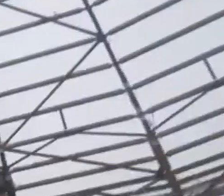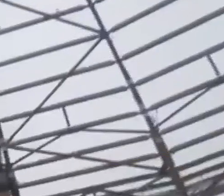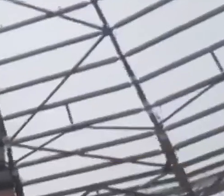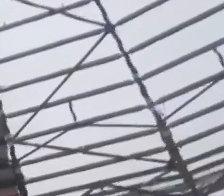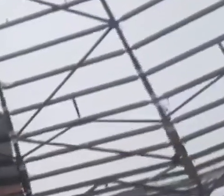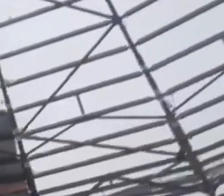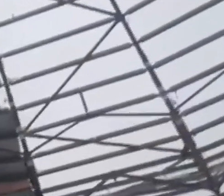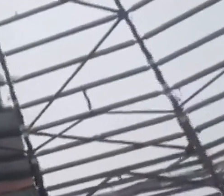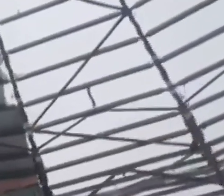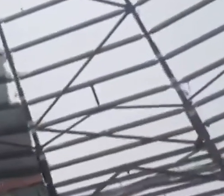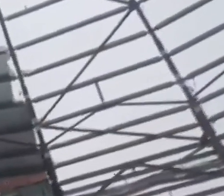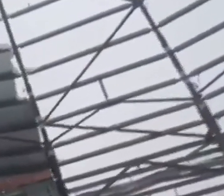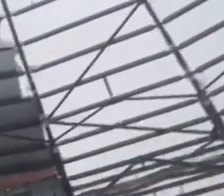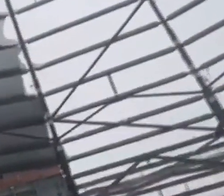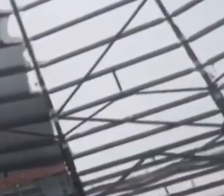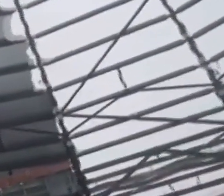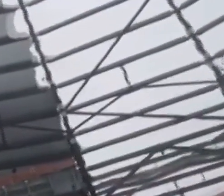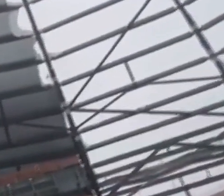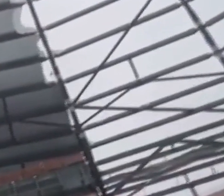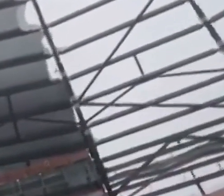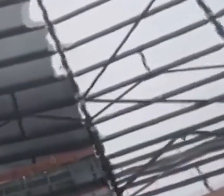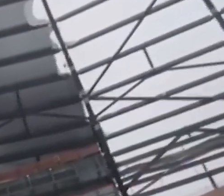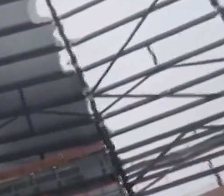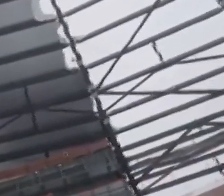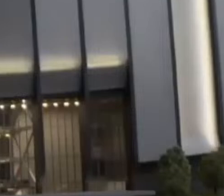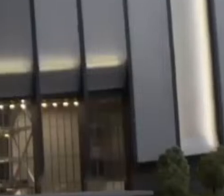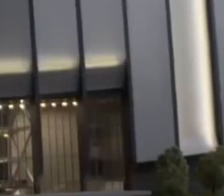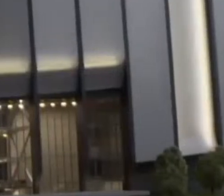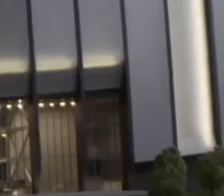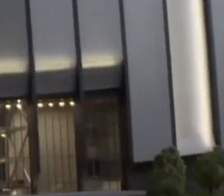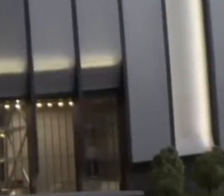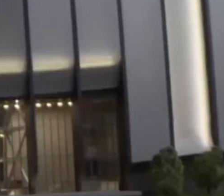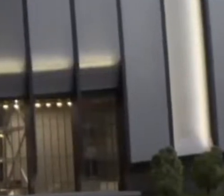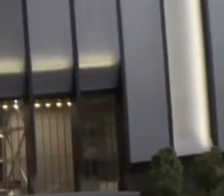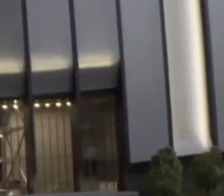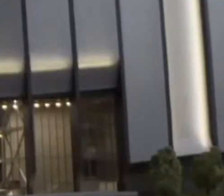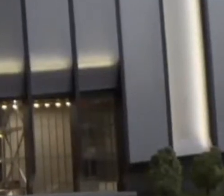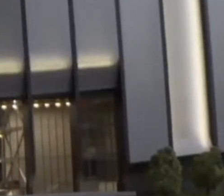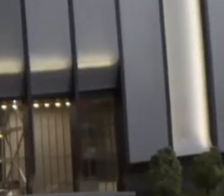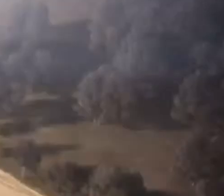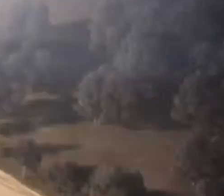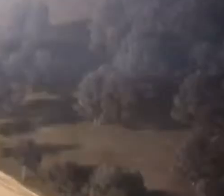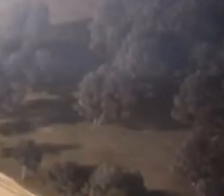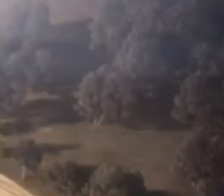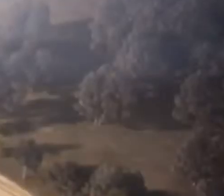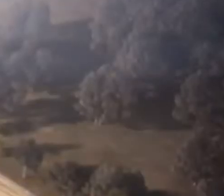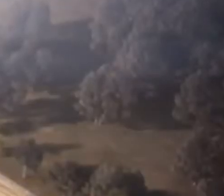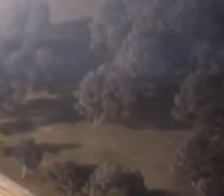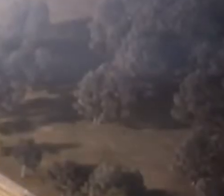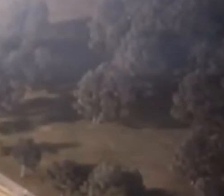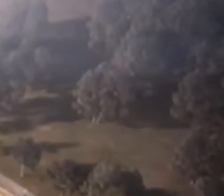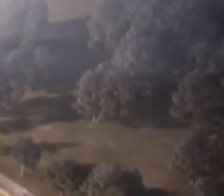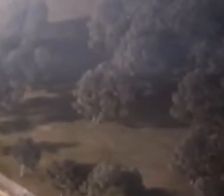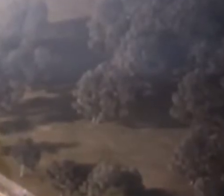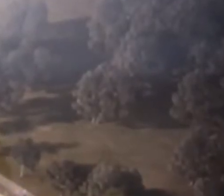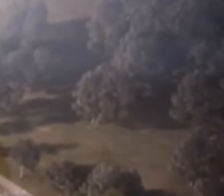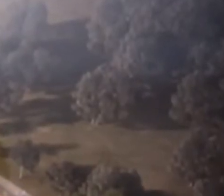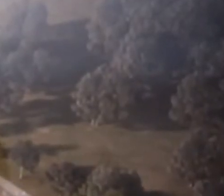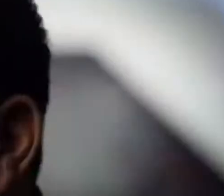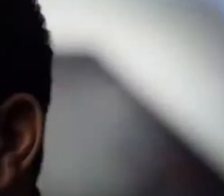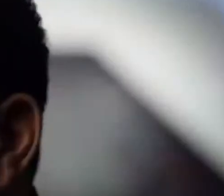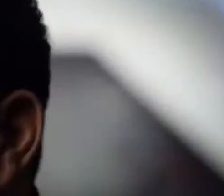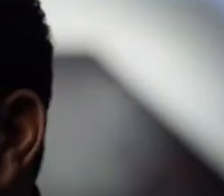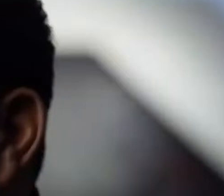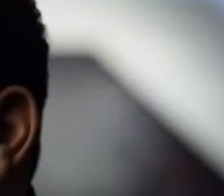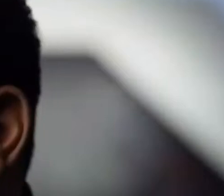us why they are the predominant stadium designers in the world. Everybody on our team is so focused on delivering a great project.